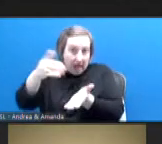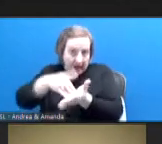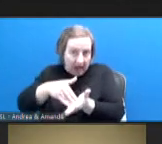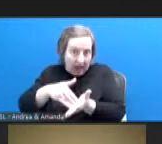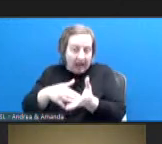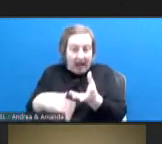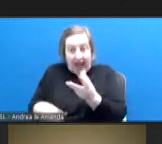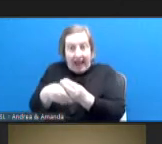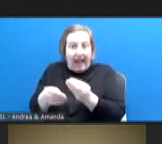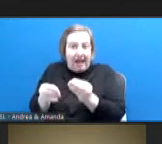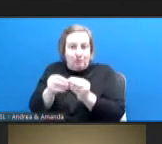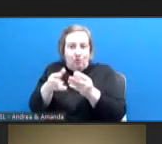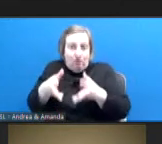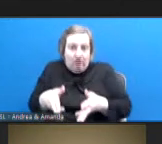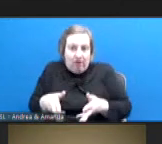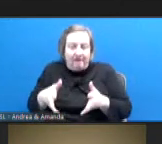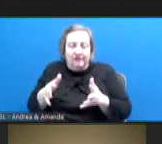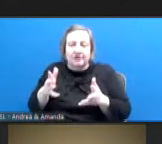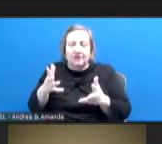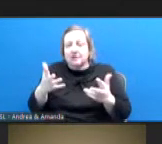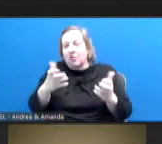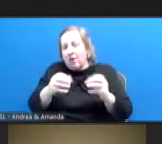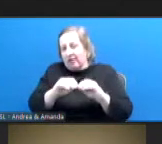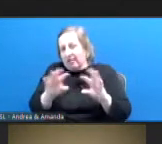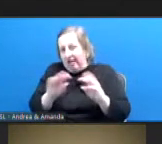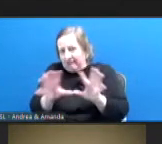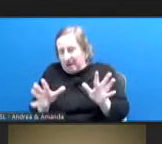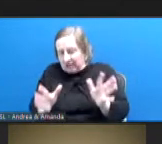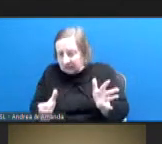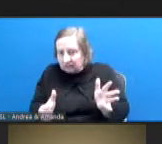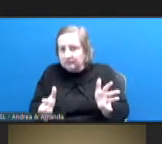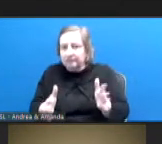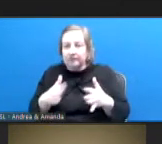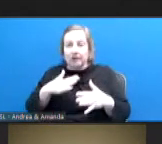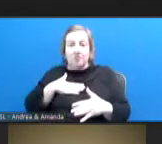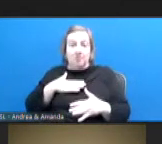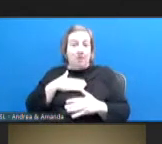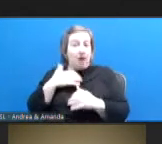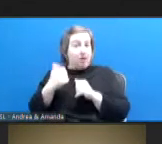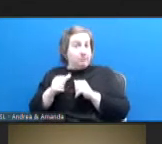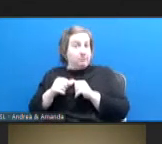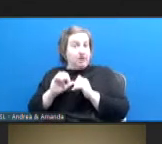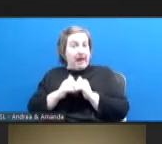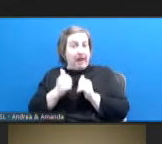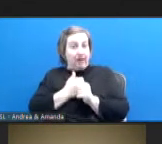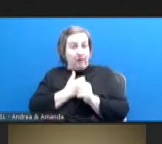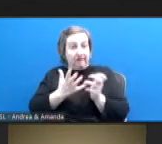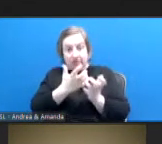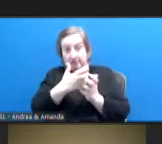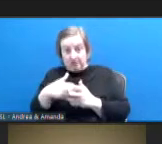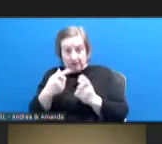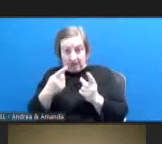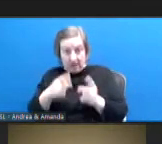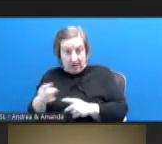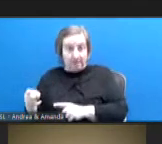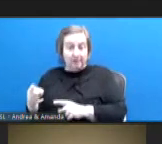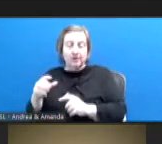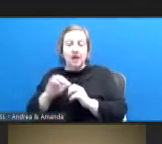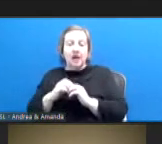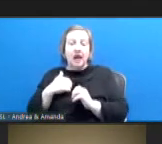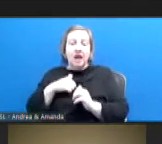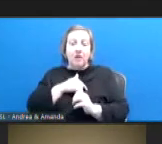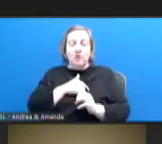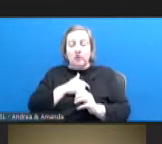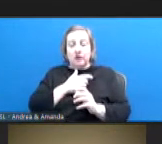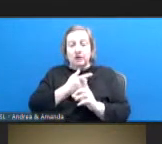in the rest of that. So I just wanted to kind of clarify at least my recollection of how this all occurred and how we got